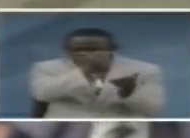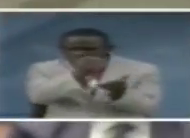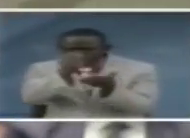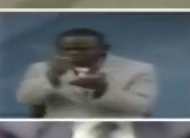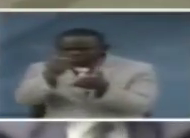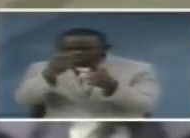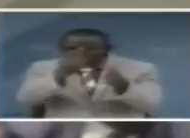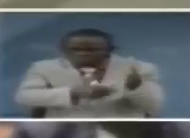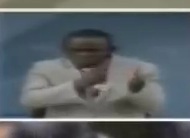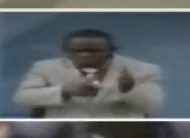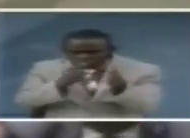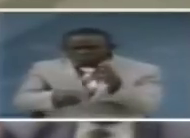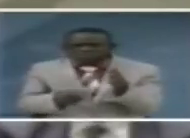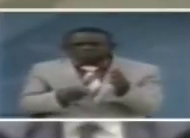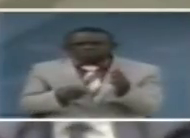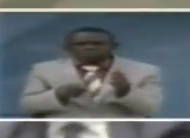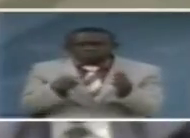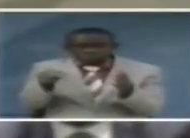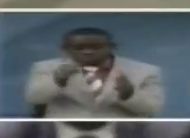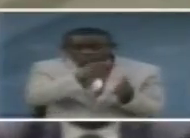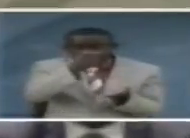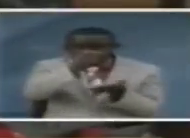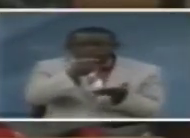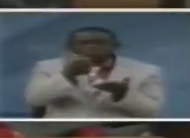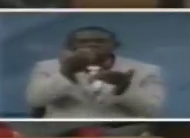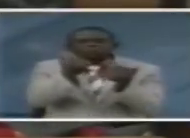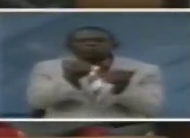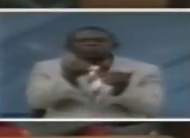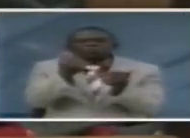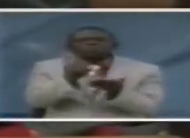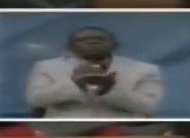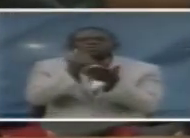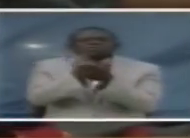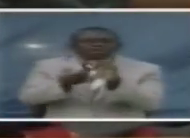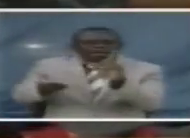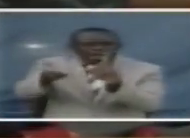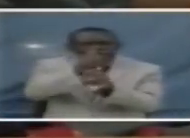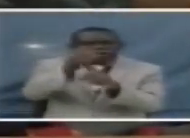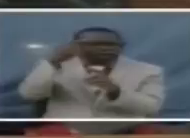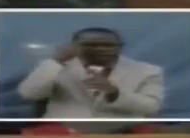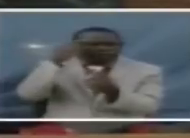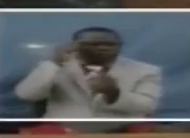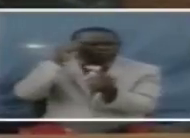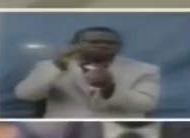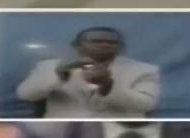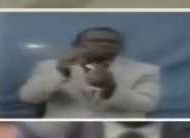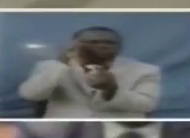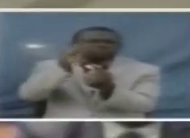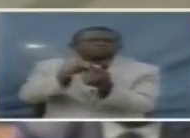expenditure and revenue measures aimed at achieving government policy objectives. Mr.